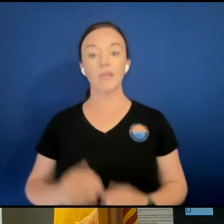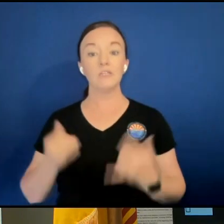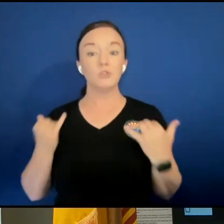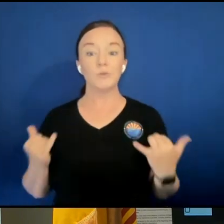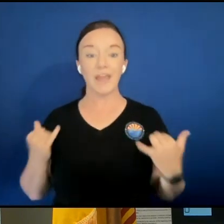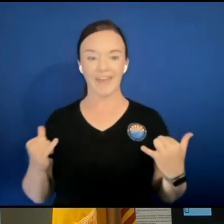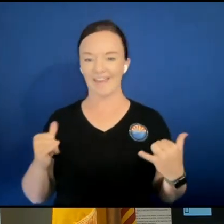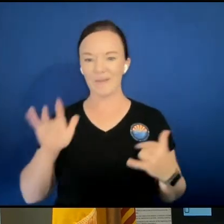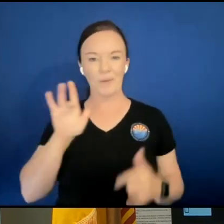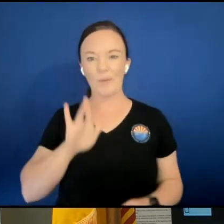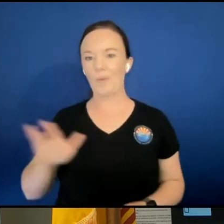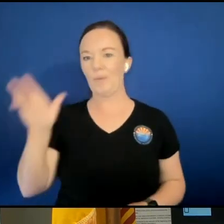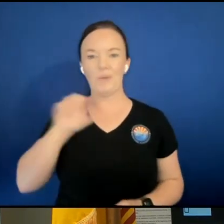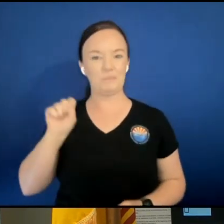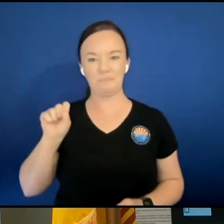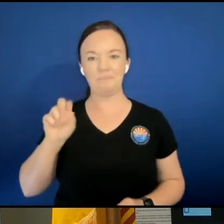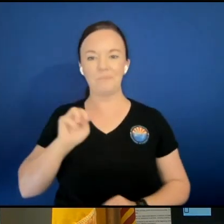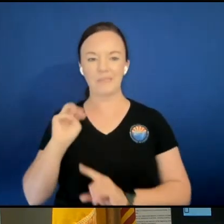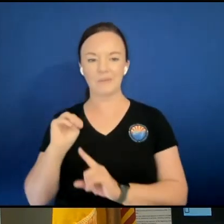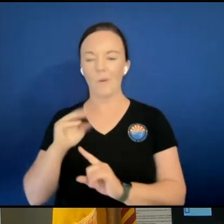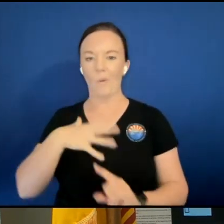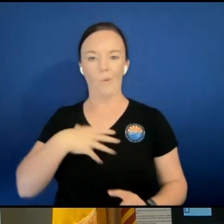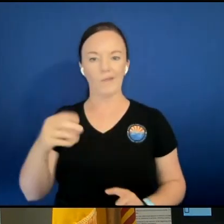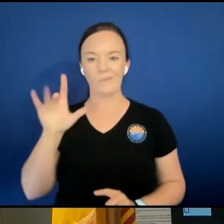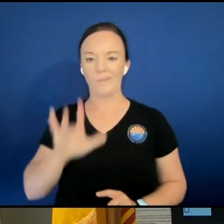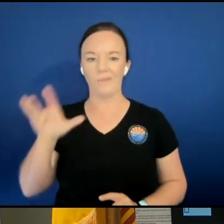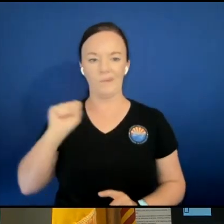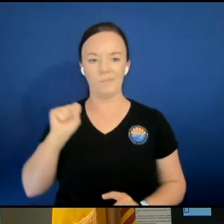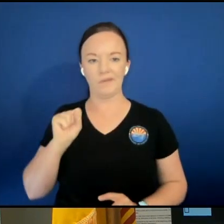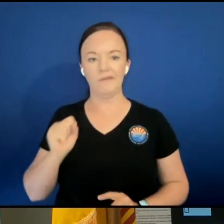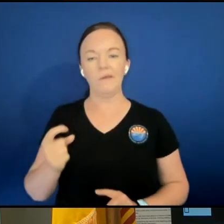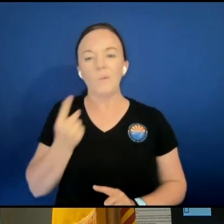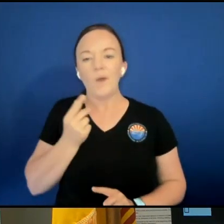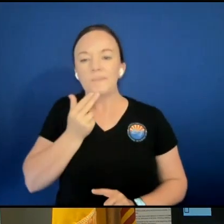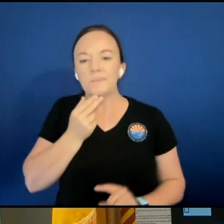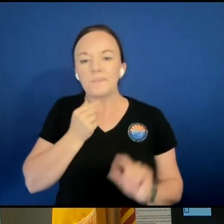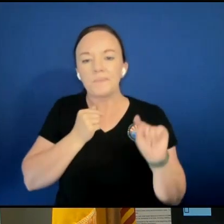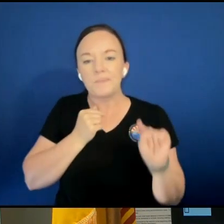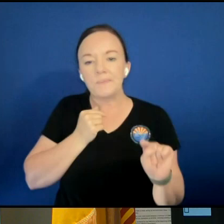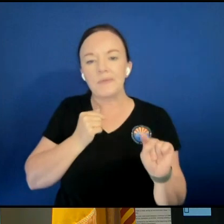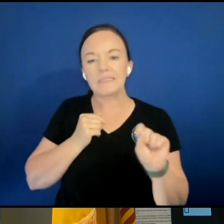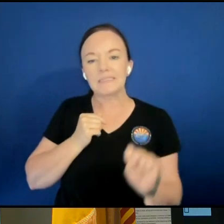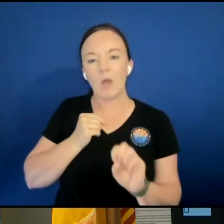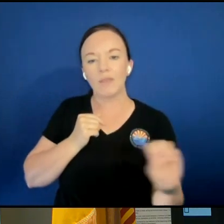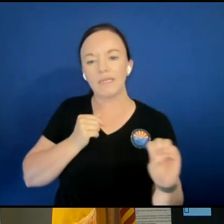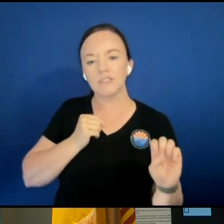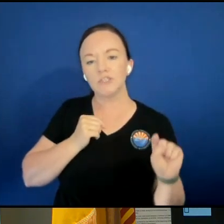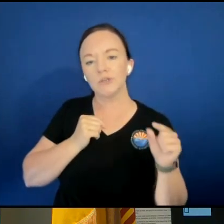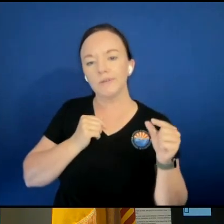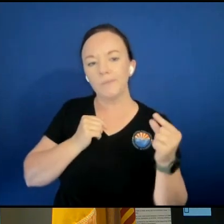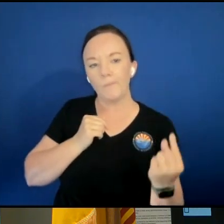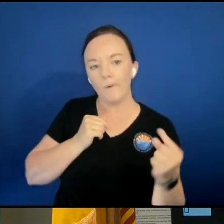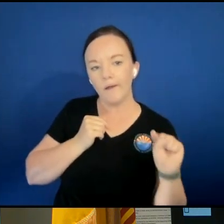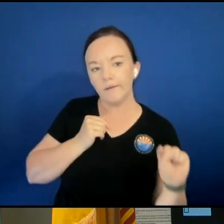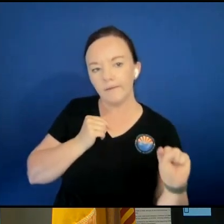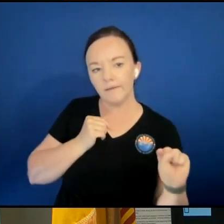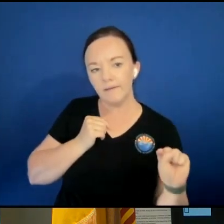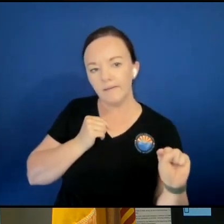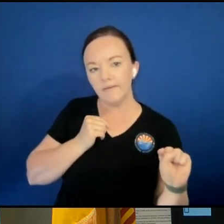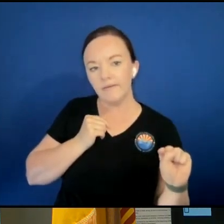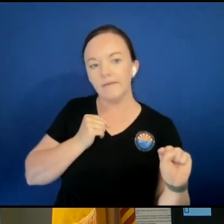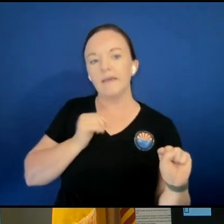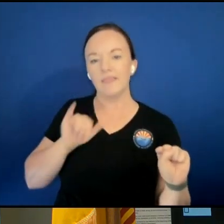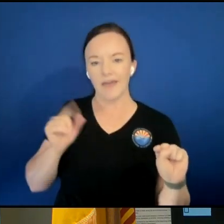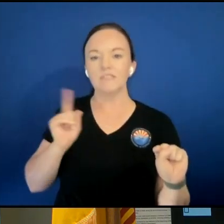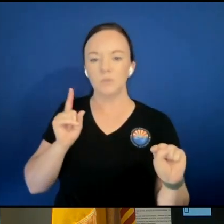across New Mexico. You can see a little bit of area here in southeastern New Mexico, as that's where some of that moisture is. But